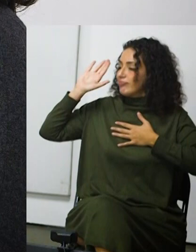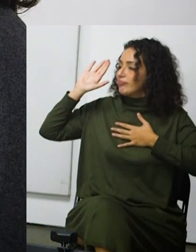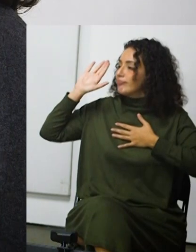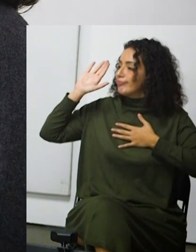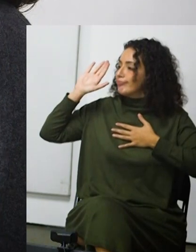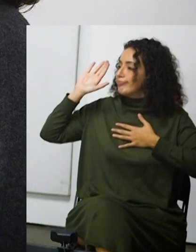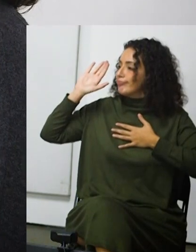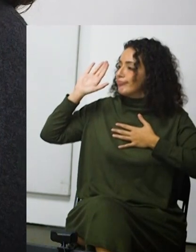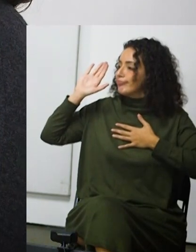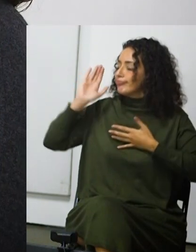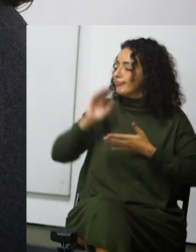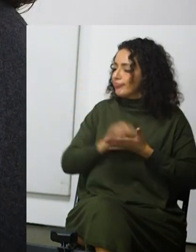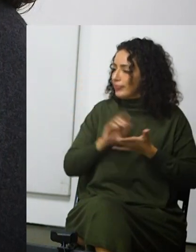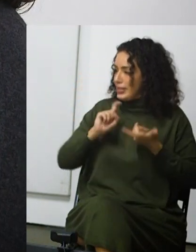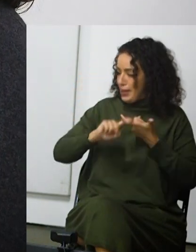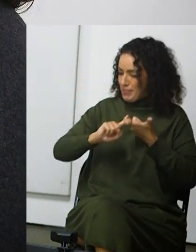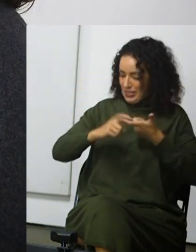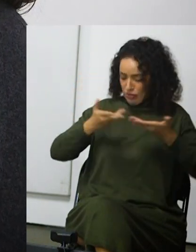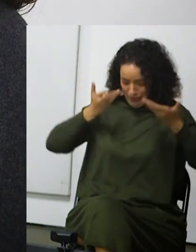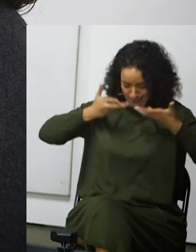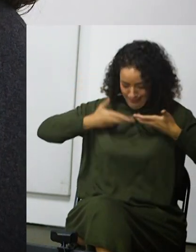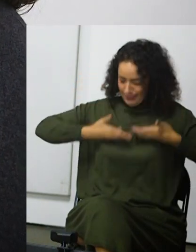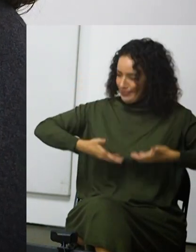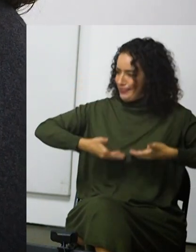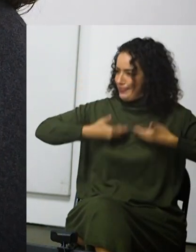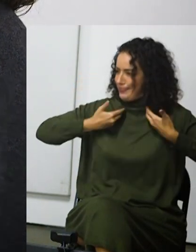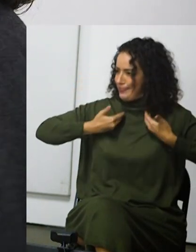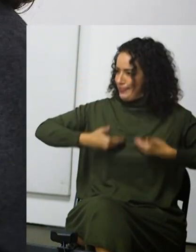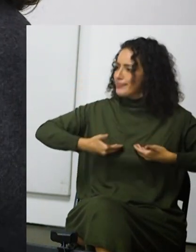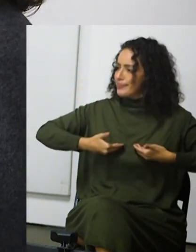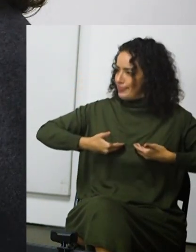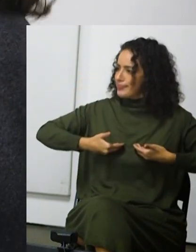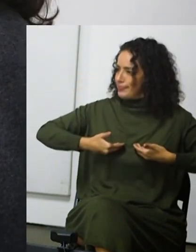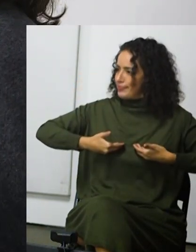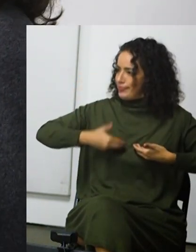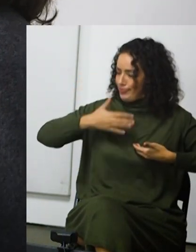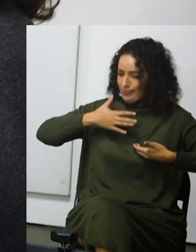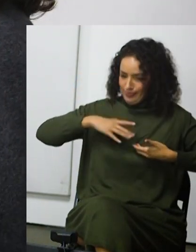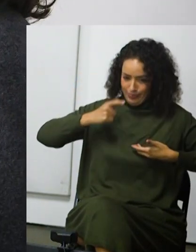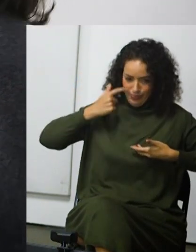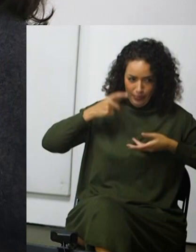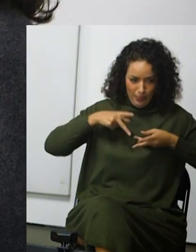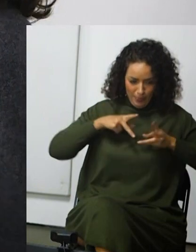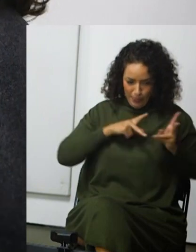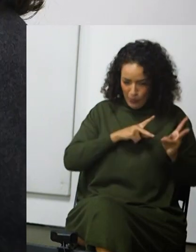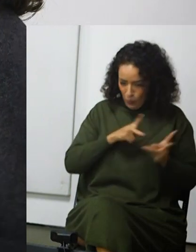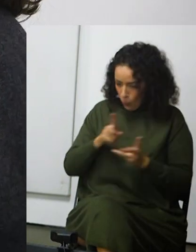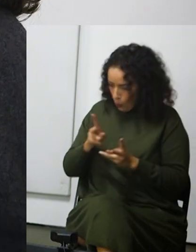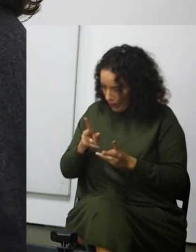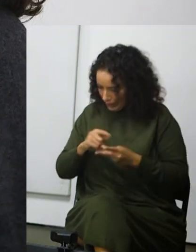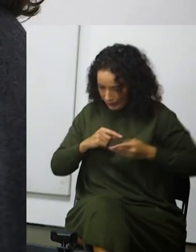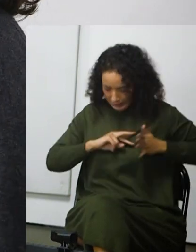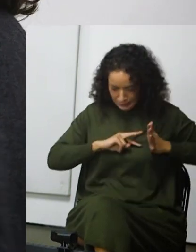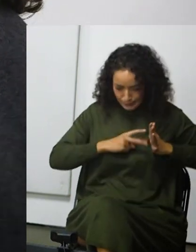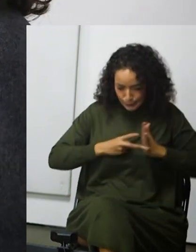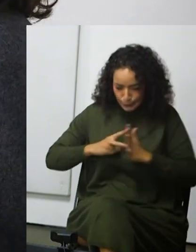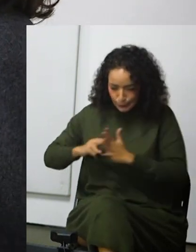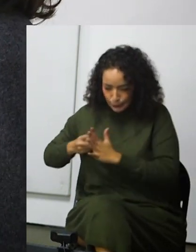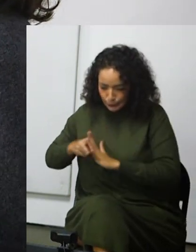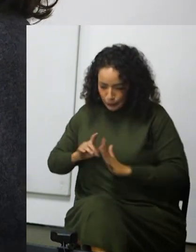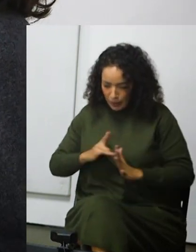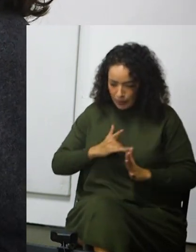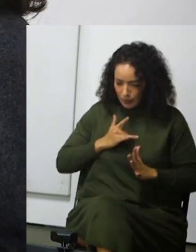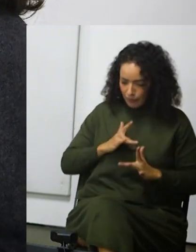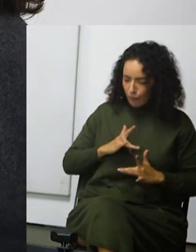about how I can find ways to organize my life that feel good and mean that